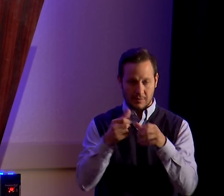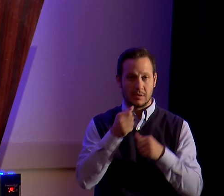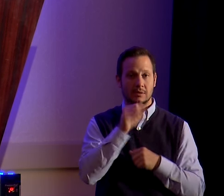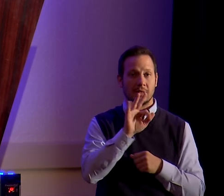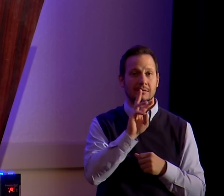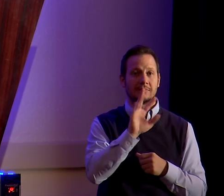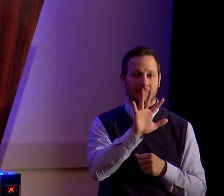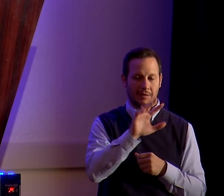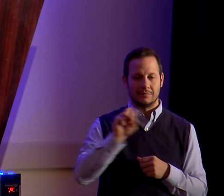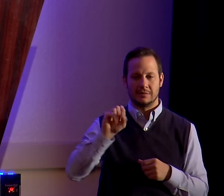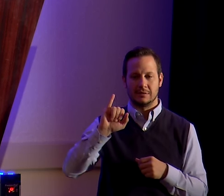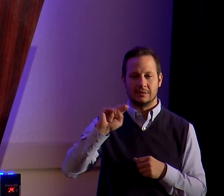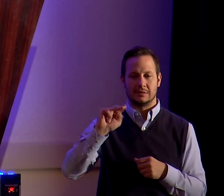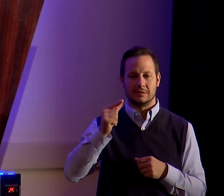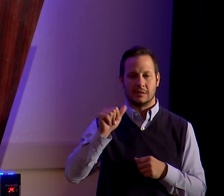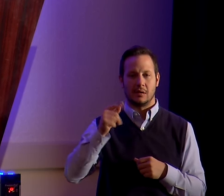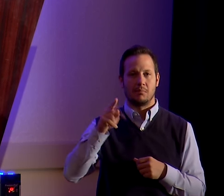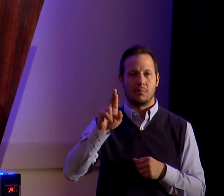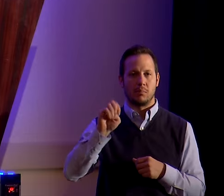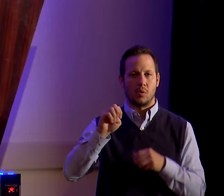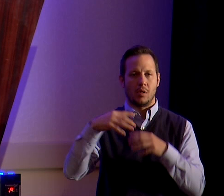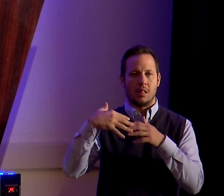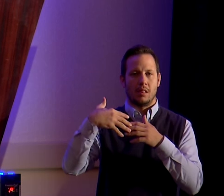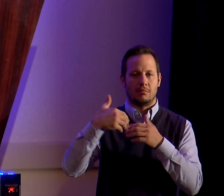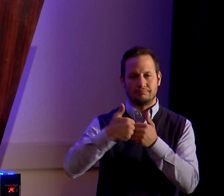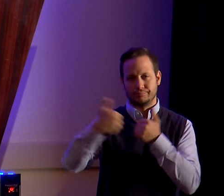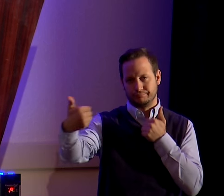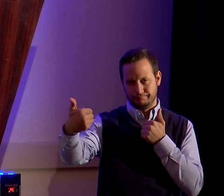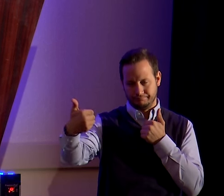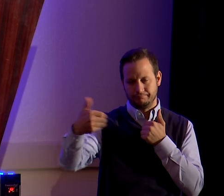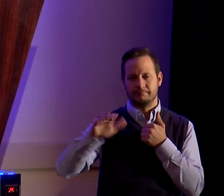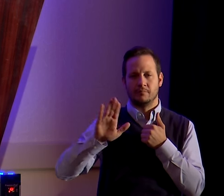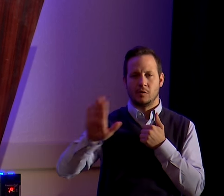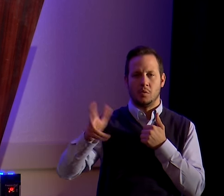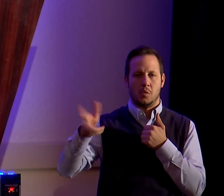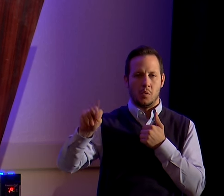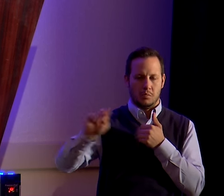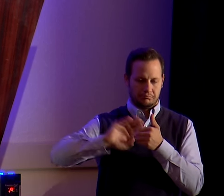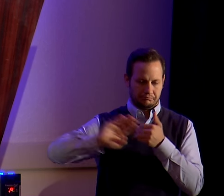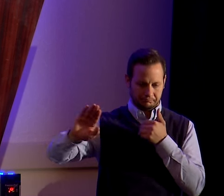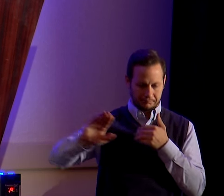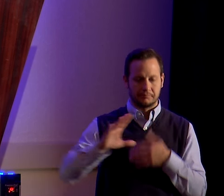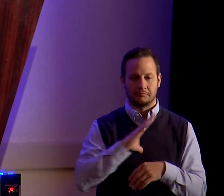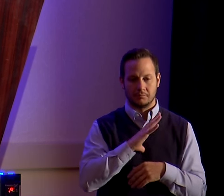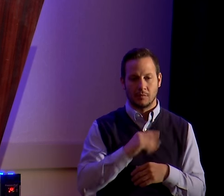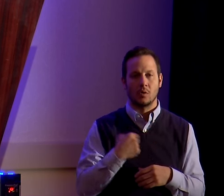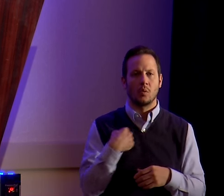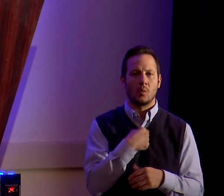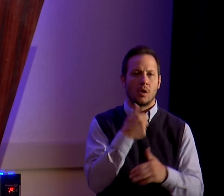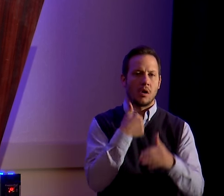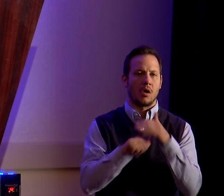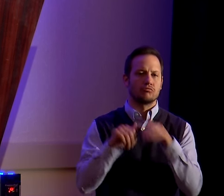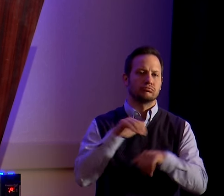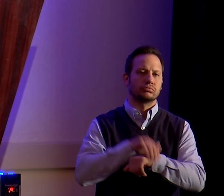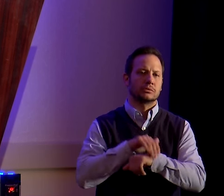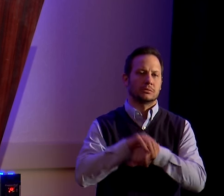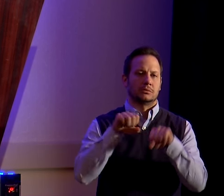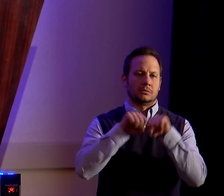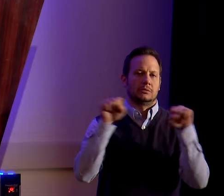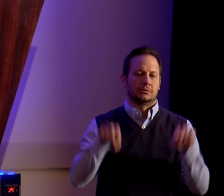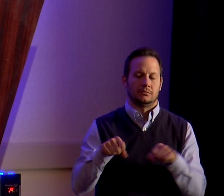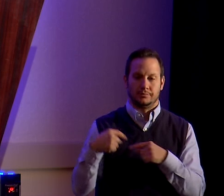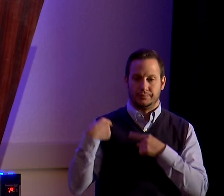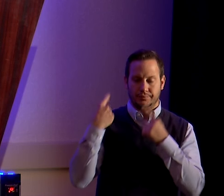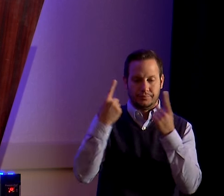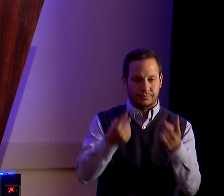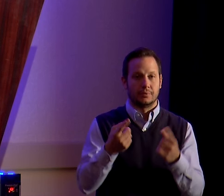1965, Singapore left, and so Singapore is now an independent state. So we were under the British system for so long. If you